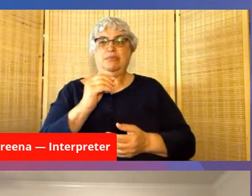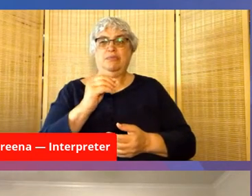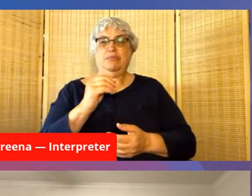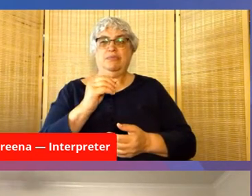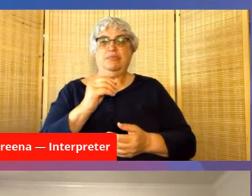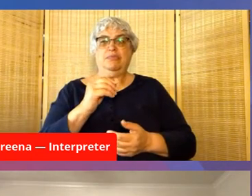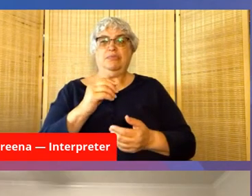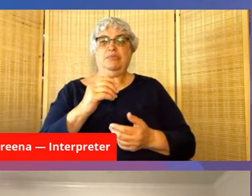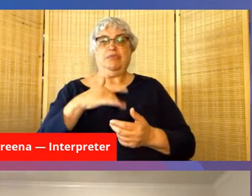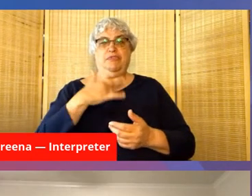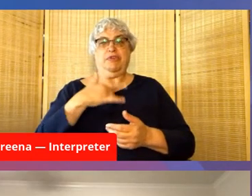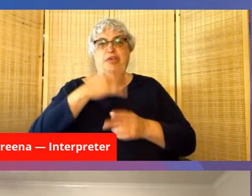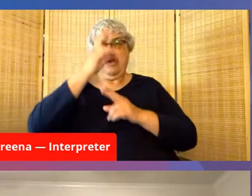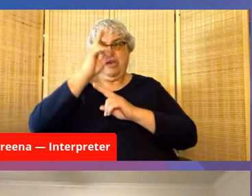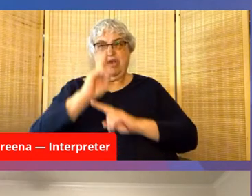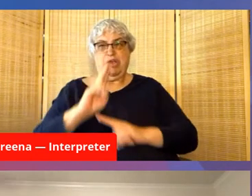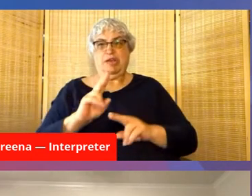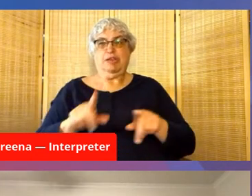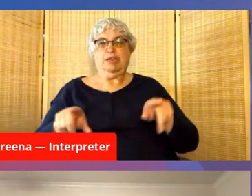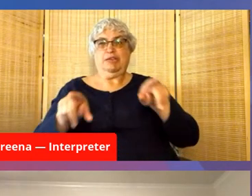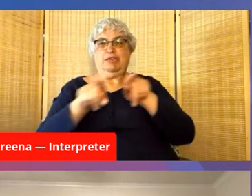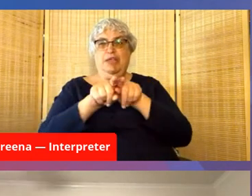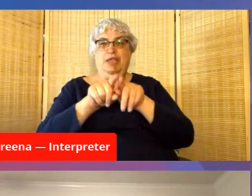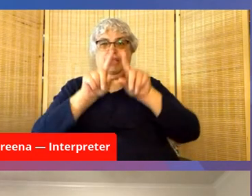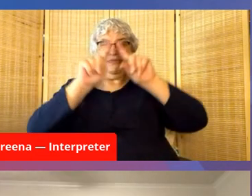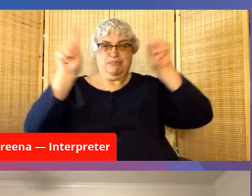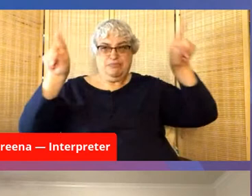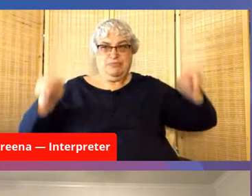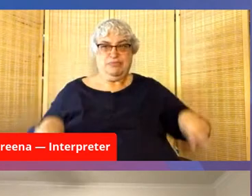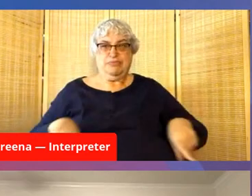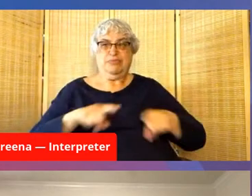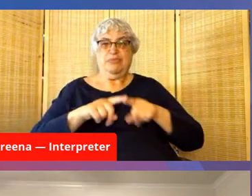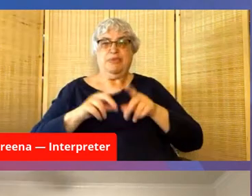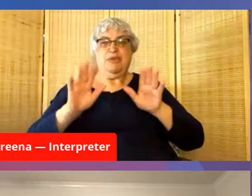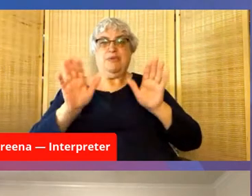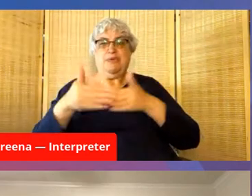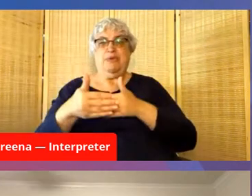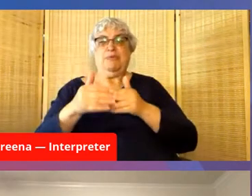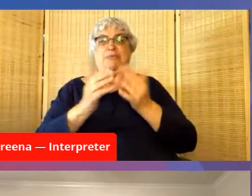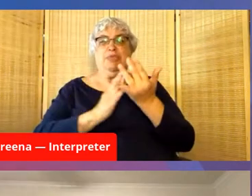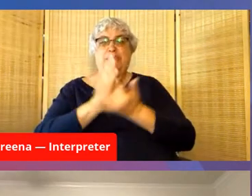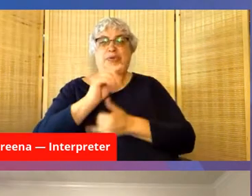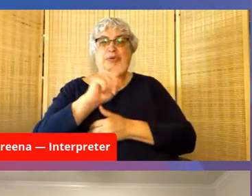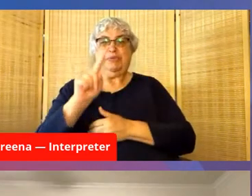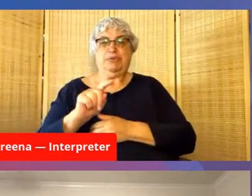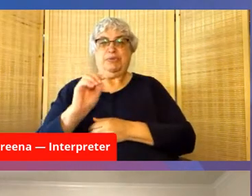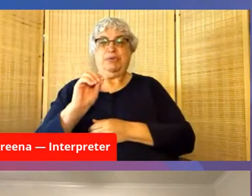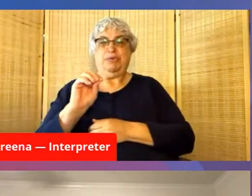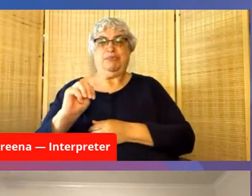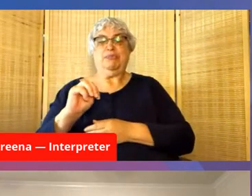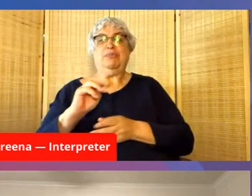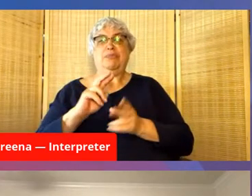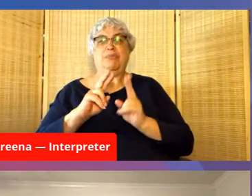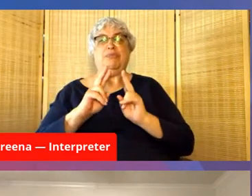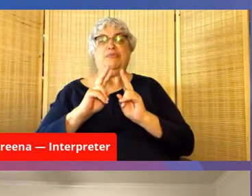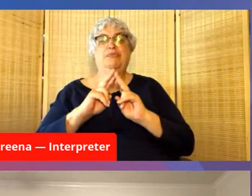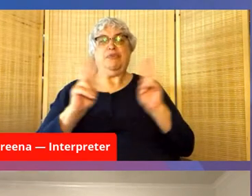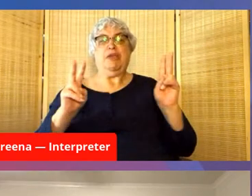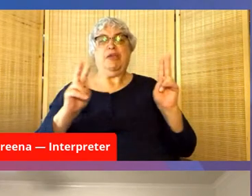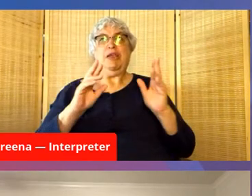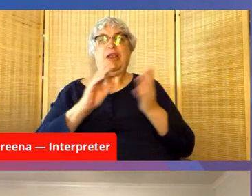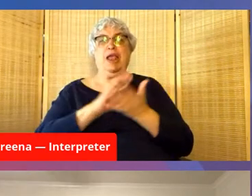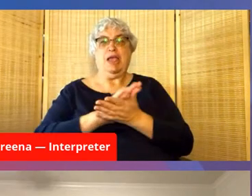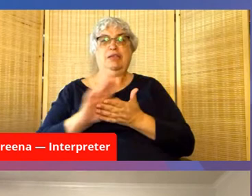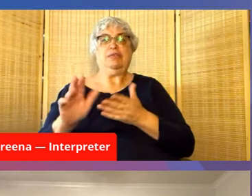it's an honor to be in the same virtual room with all of you tonight. I feel this has been a holy place this